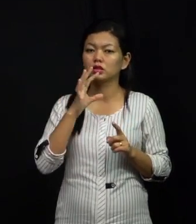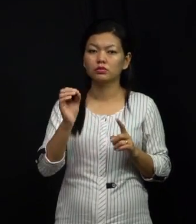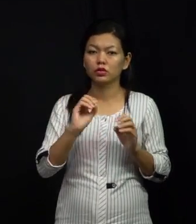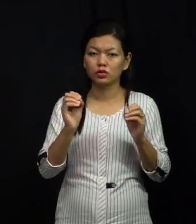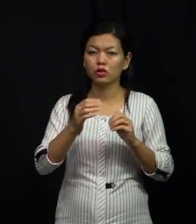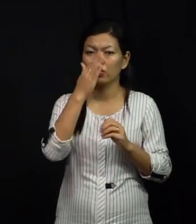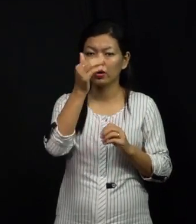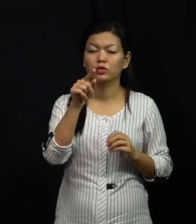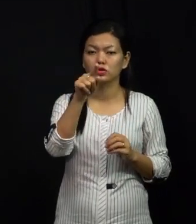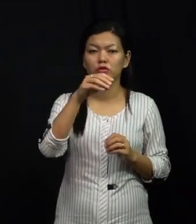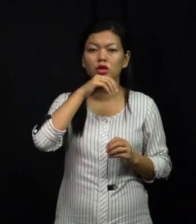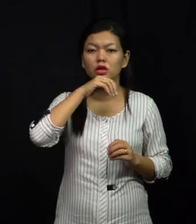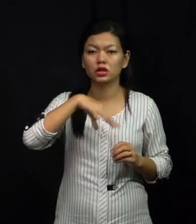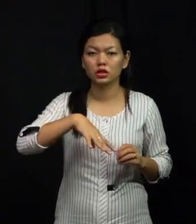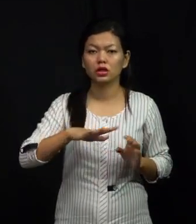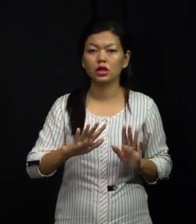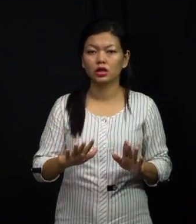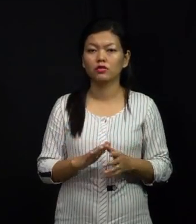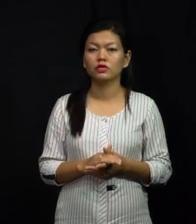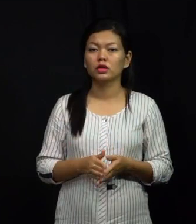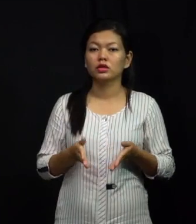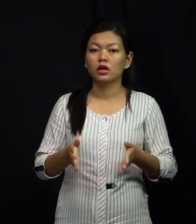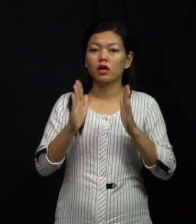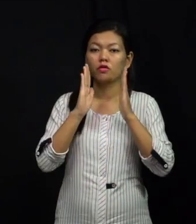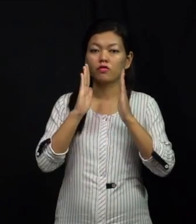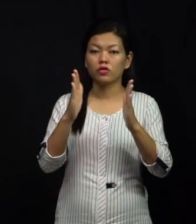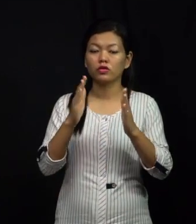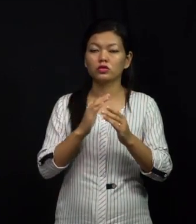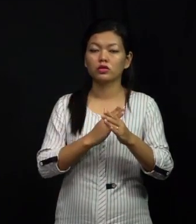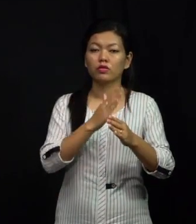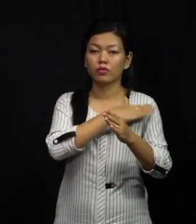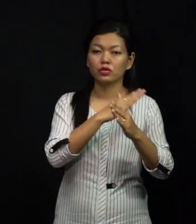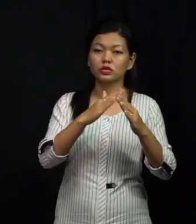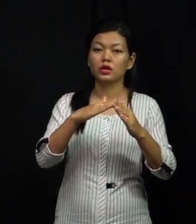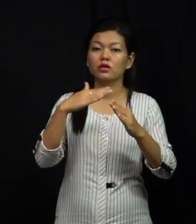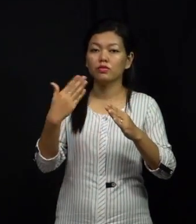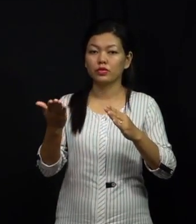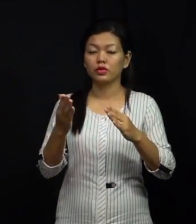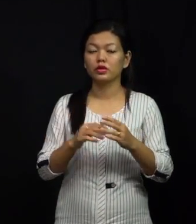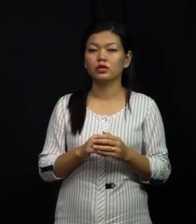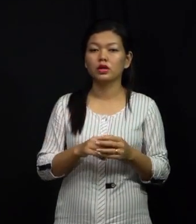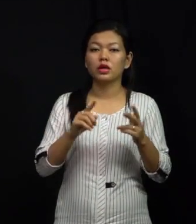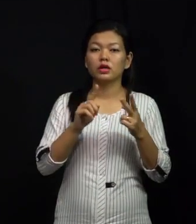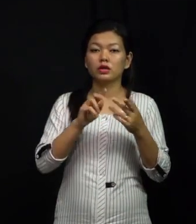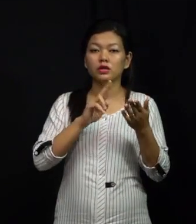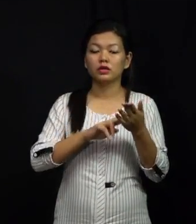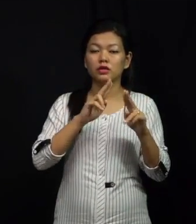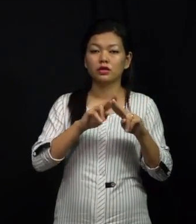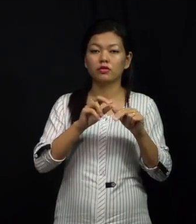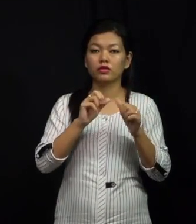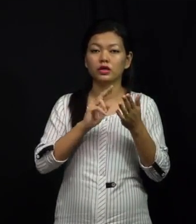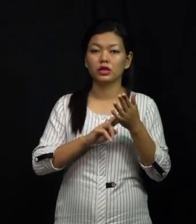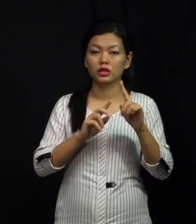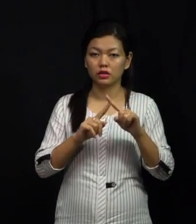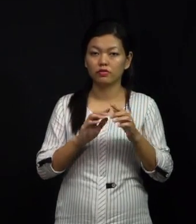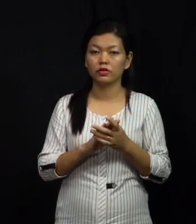why these things are not focused upon, but these 3 stages are given importance in the lesson, stages